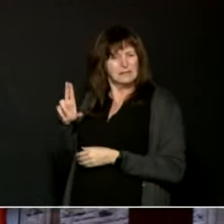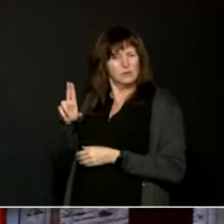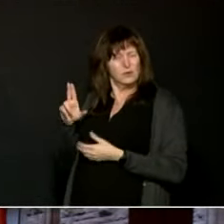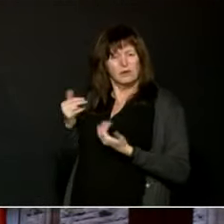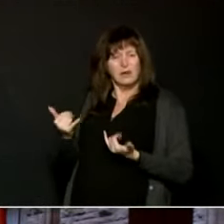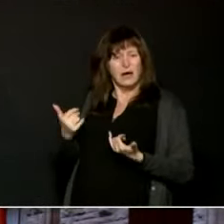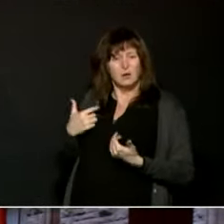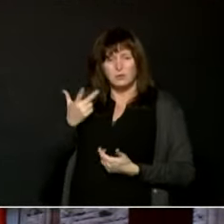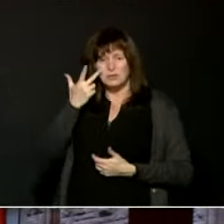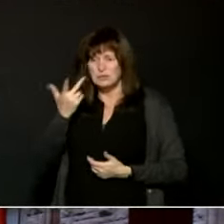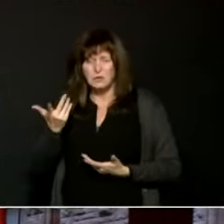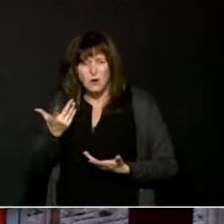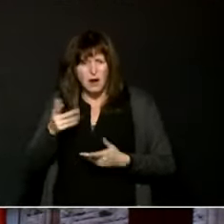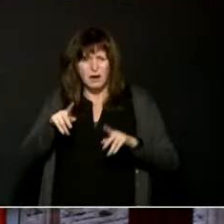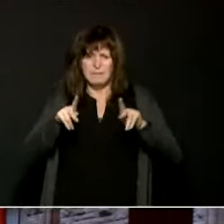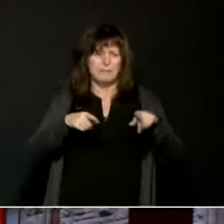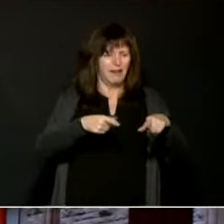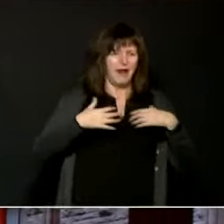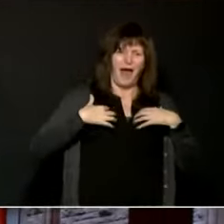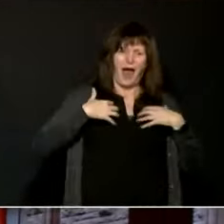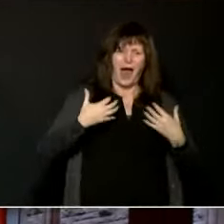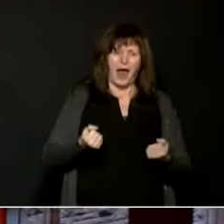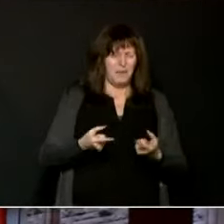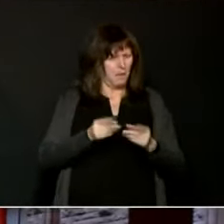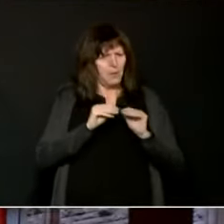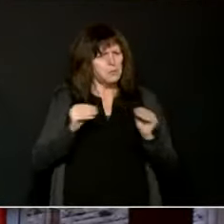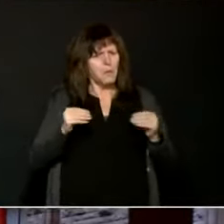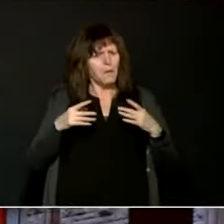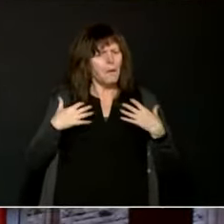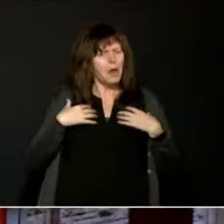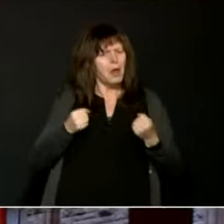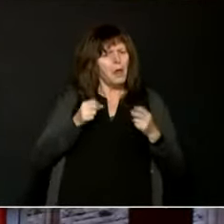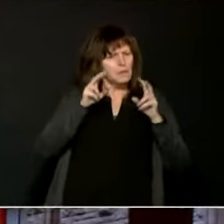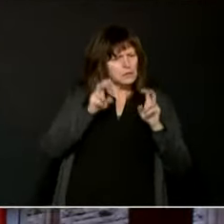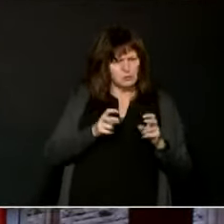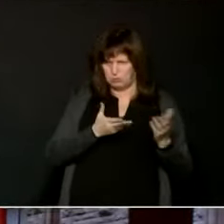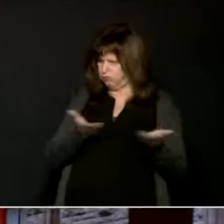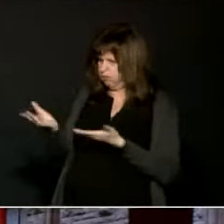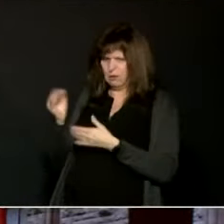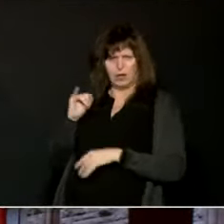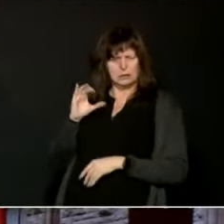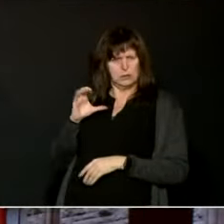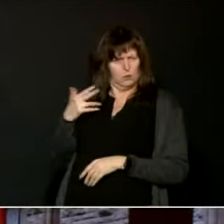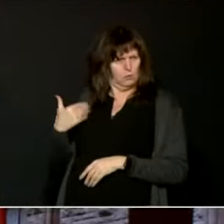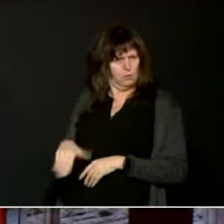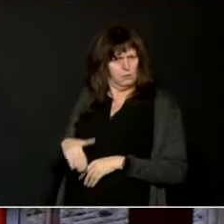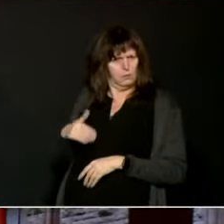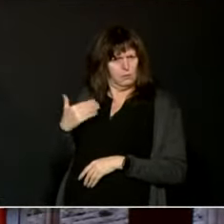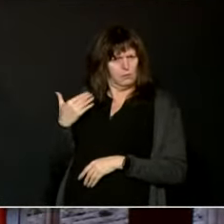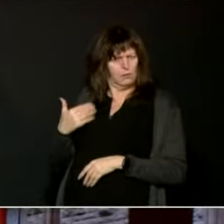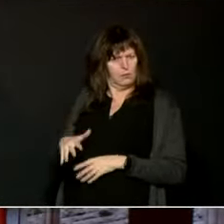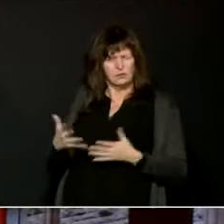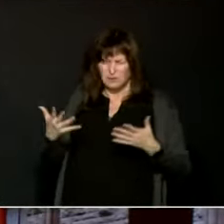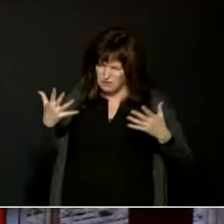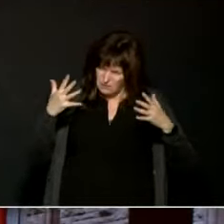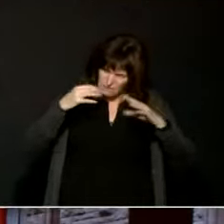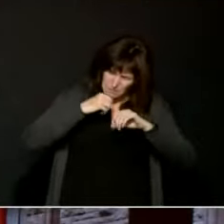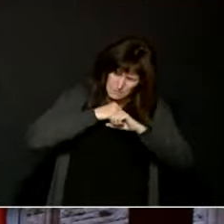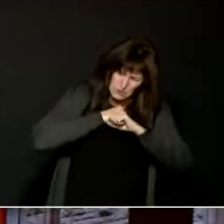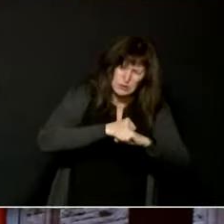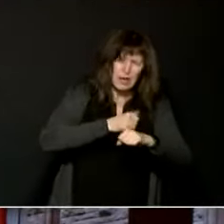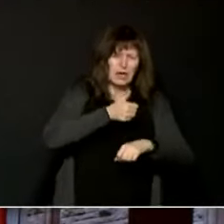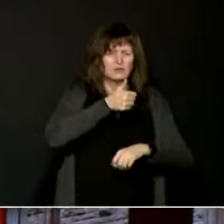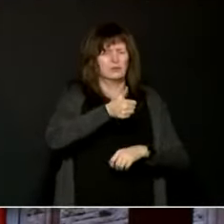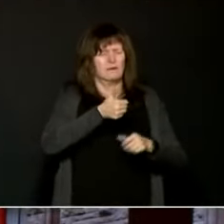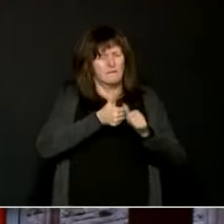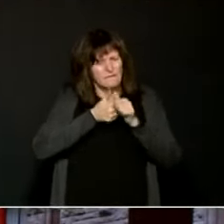be very vigilant in your steps and processes, because you can protect yourself if you do what you're supposed to do all the time.